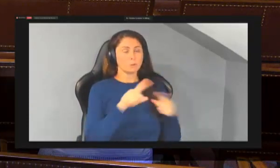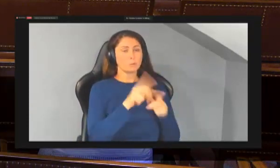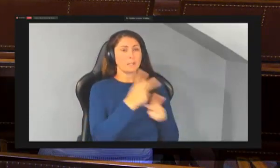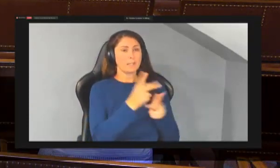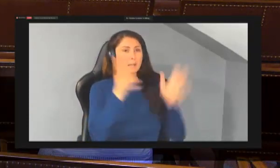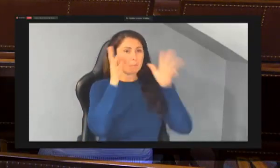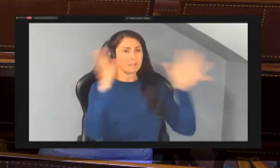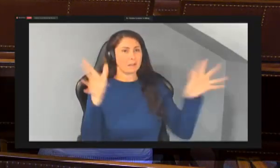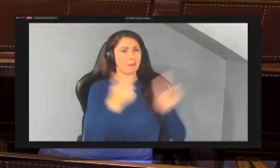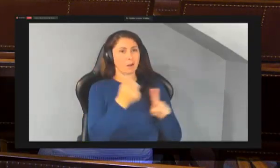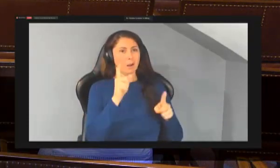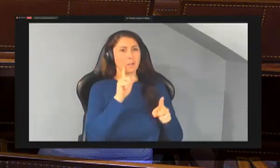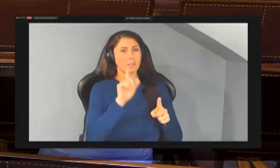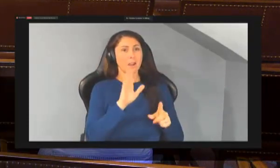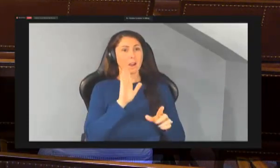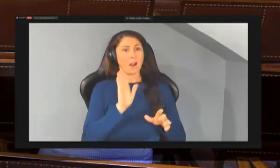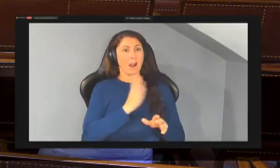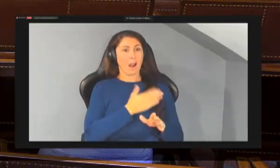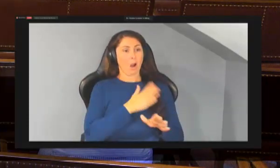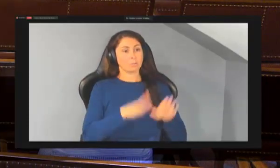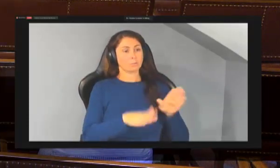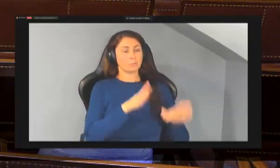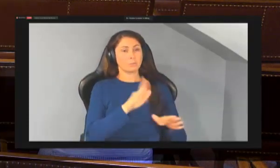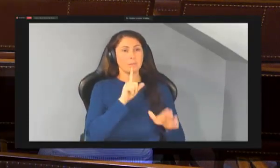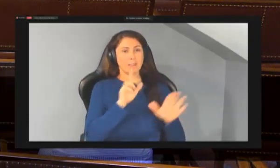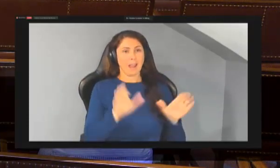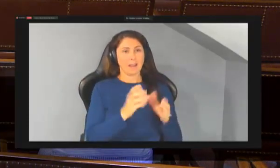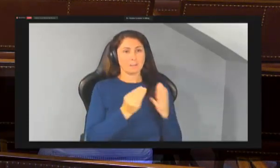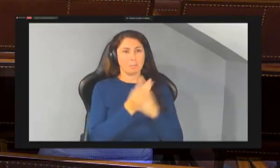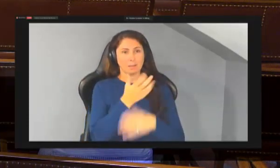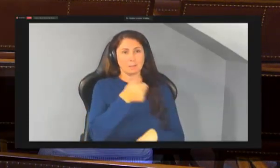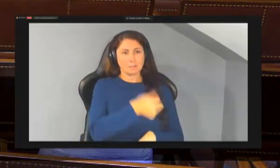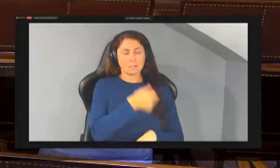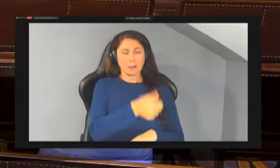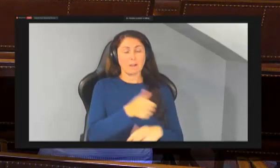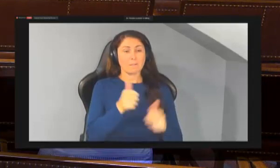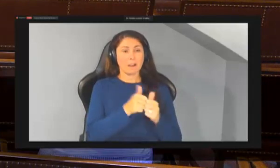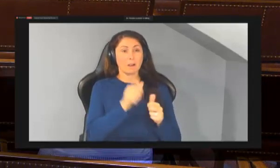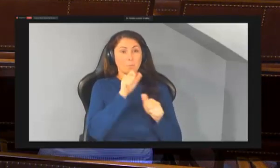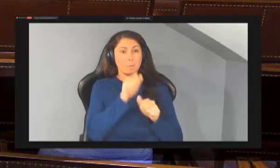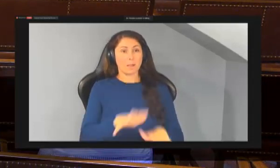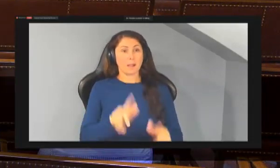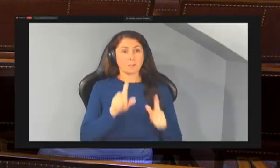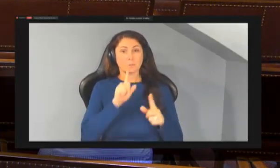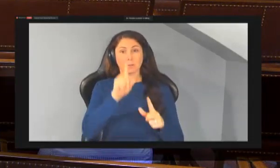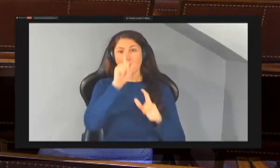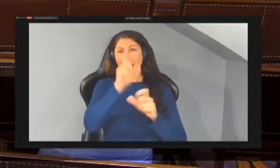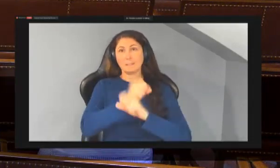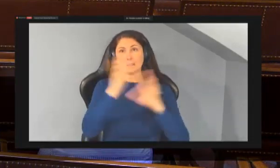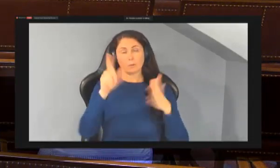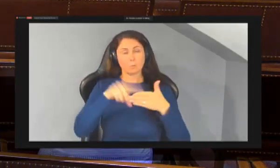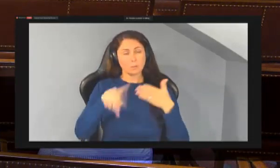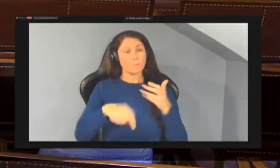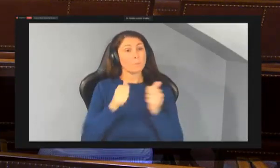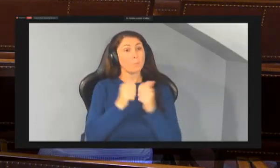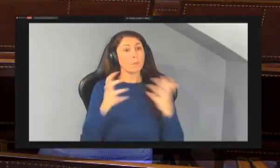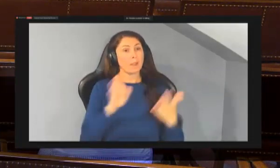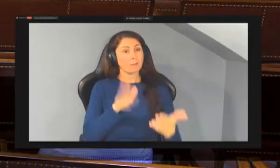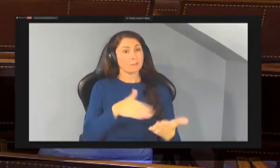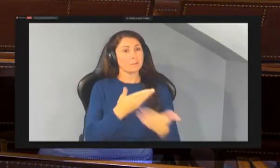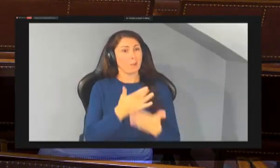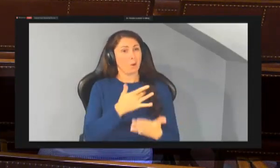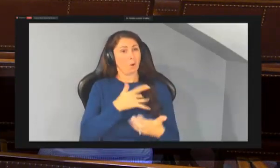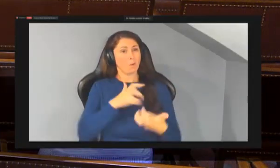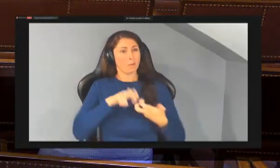only increased the carbon footprint of the act of planting itself, and with less than ideal results. Without getting to the heart of the problems,